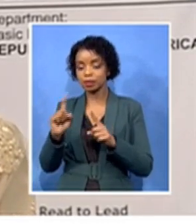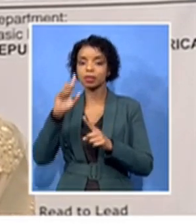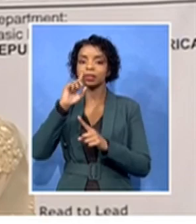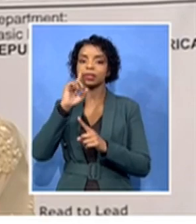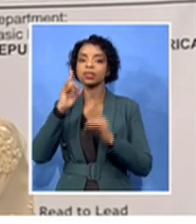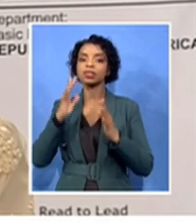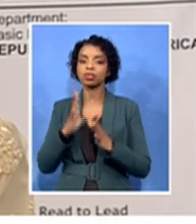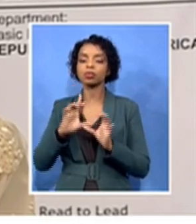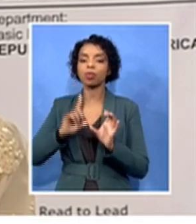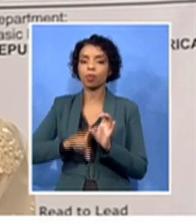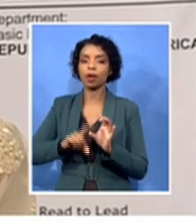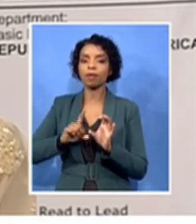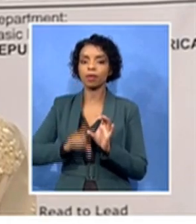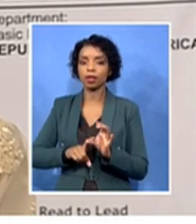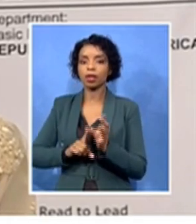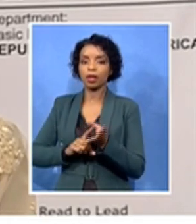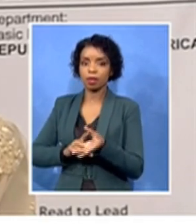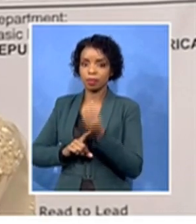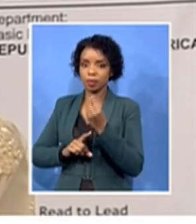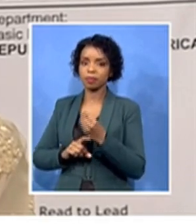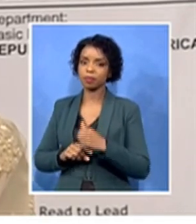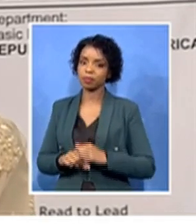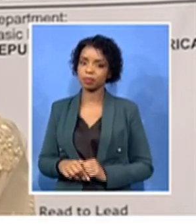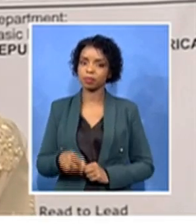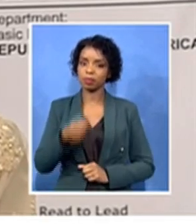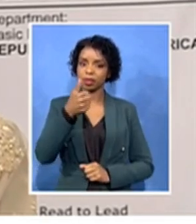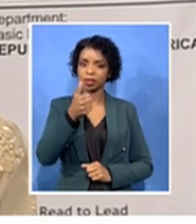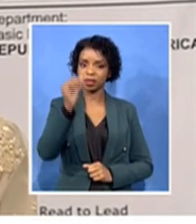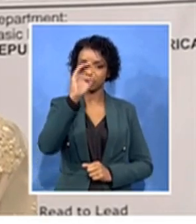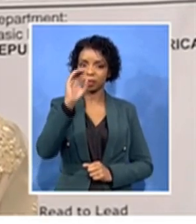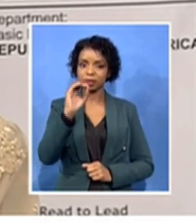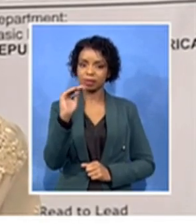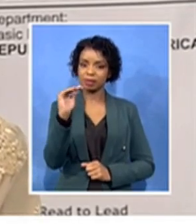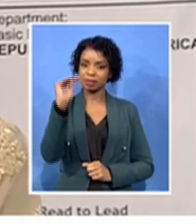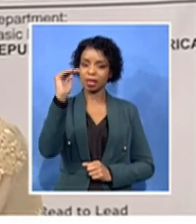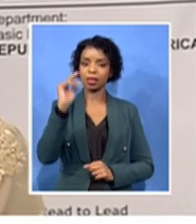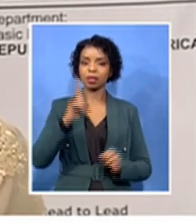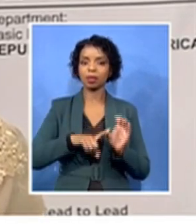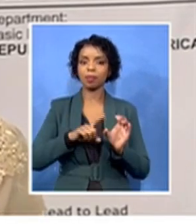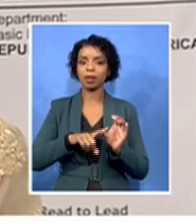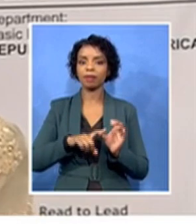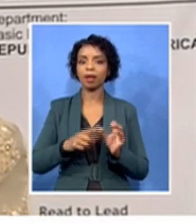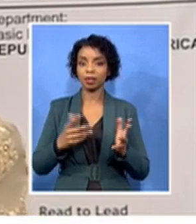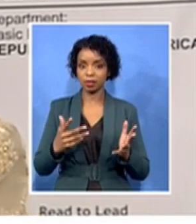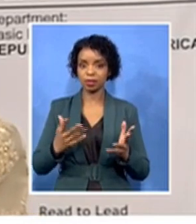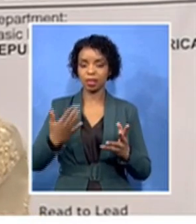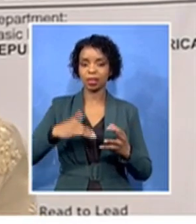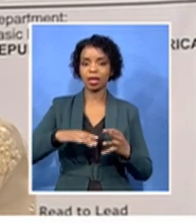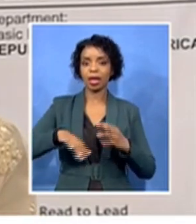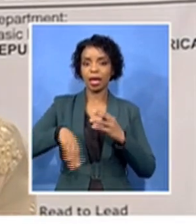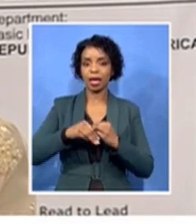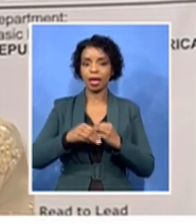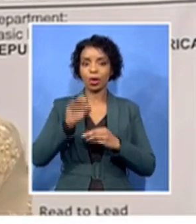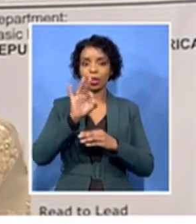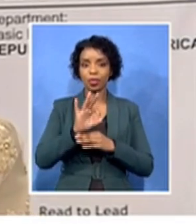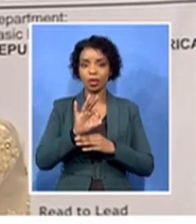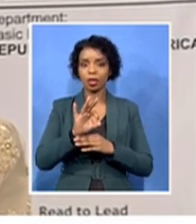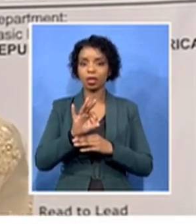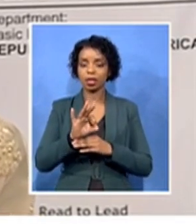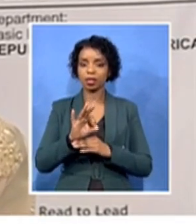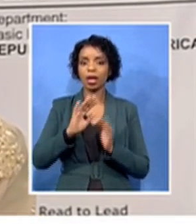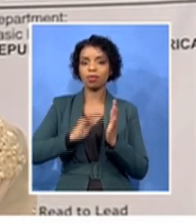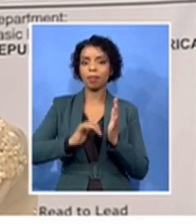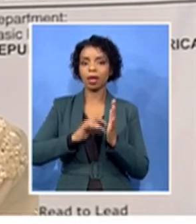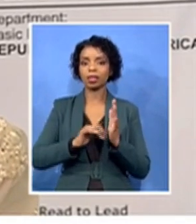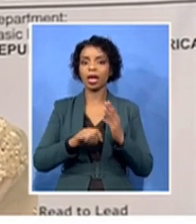66% of these highly qualified had M plus 3, and the remaining had M plus 4, so which is a big, big improvement from where